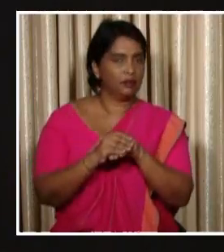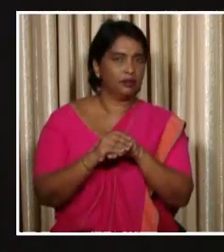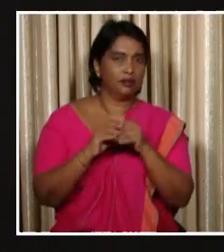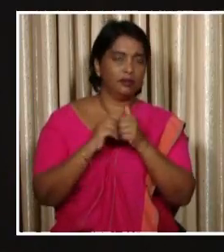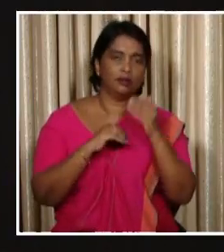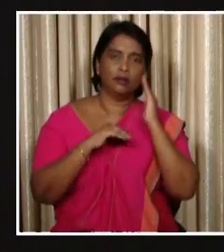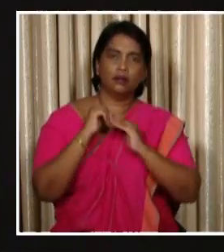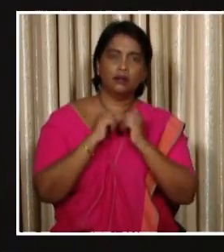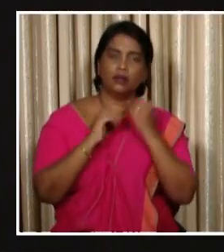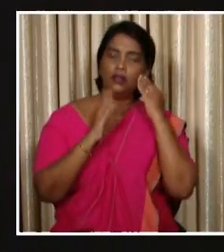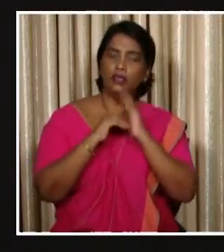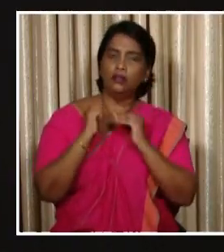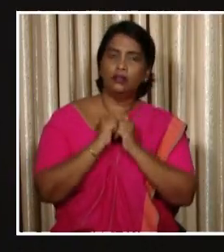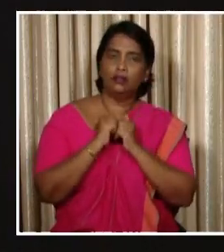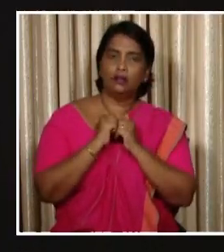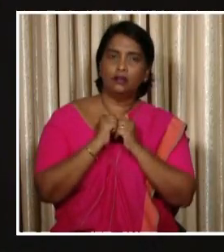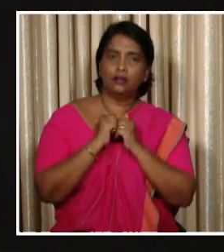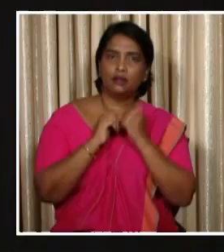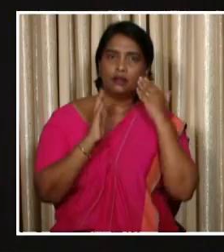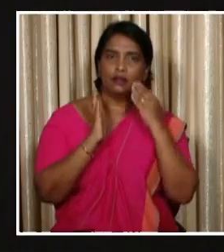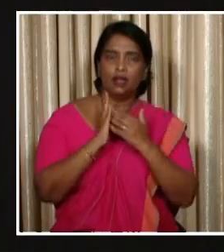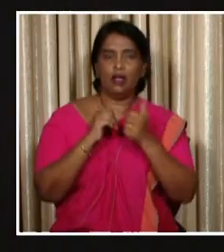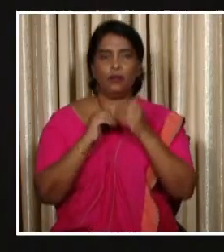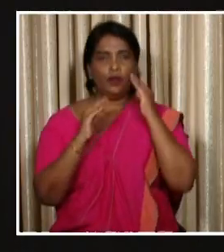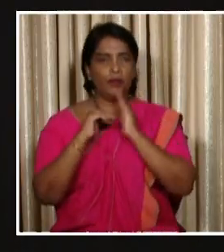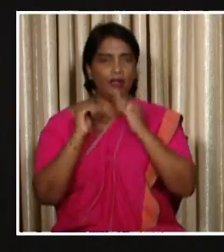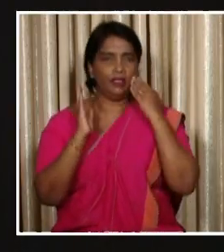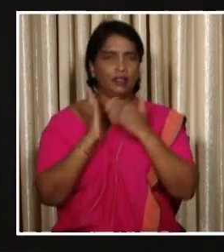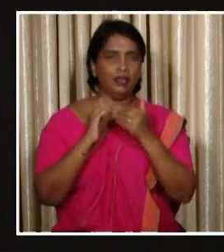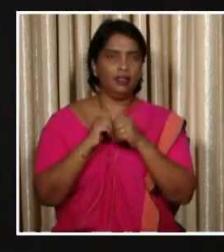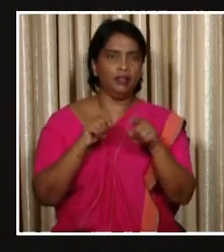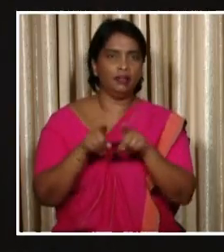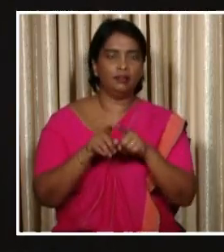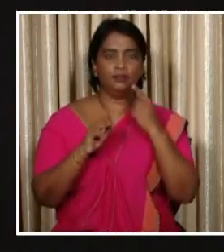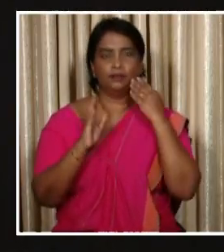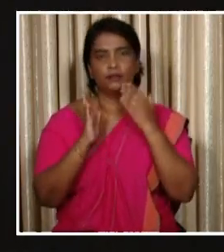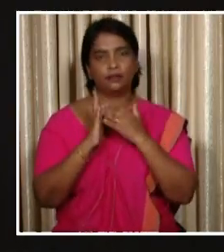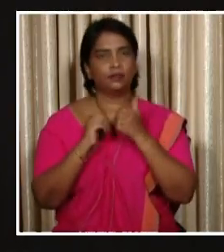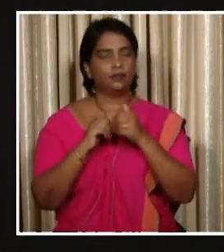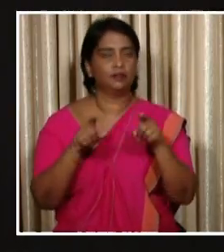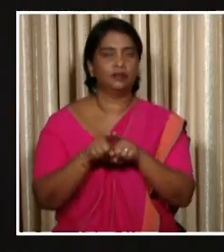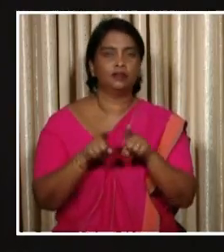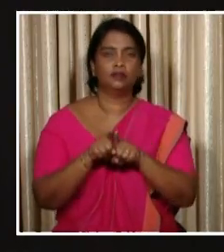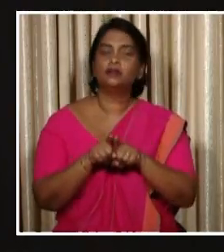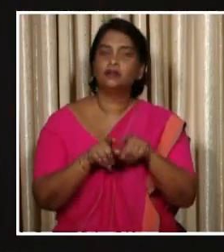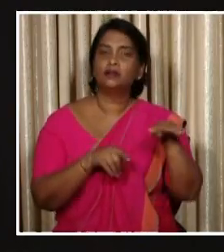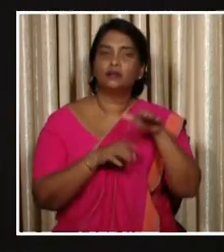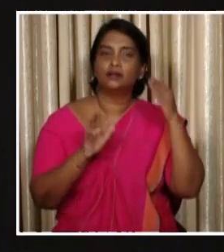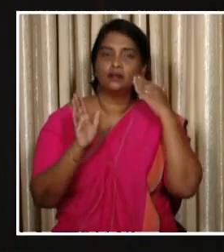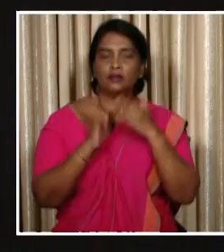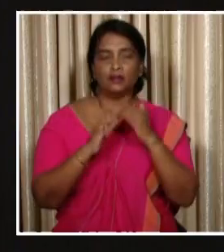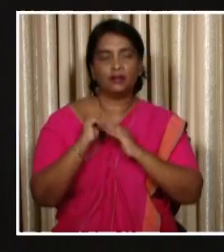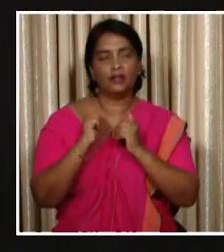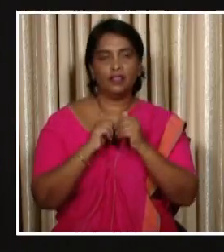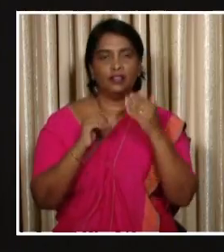transformation process, we want to showcase Sri Lanka's leadership in renewable energy, so we don't hurt